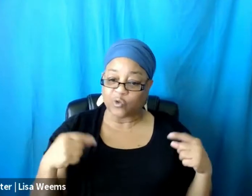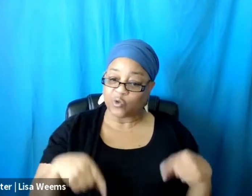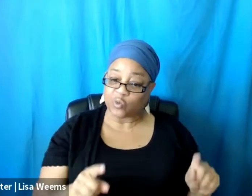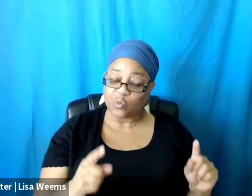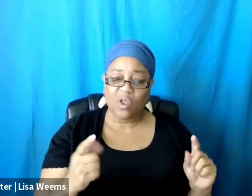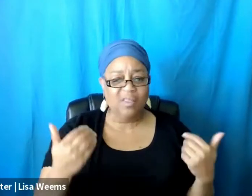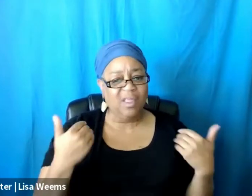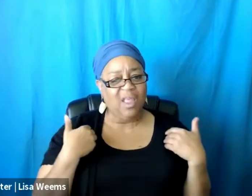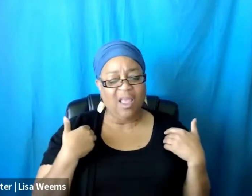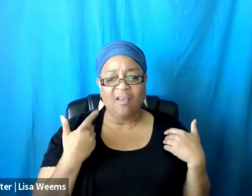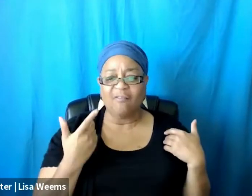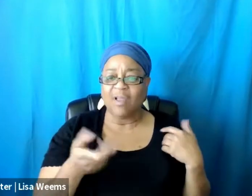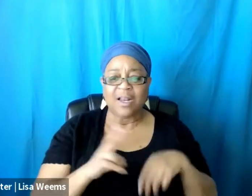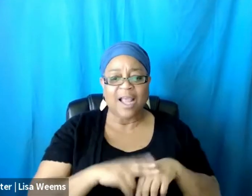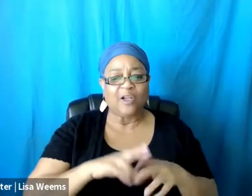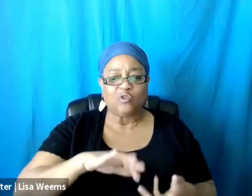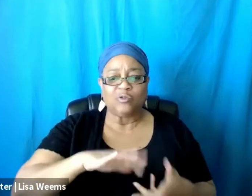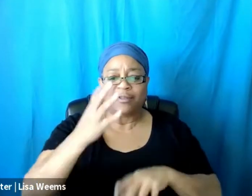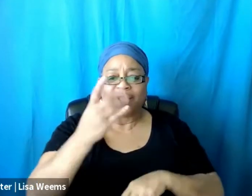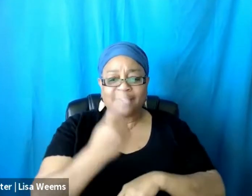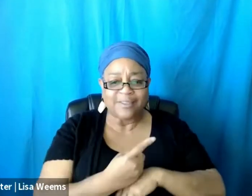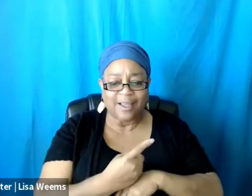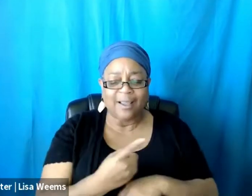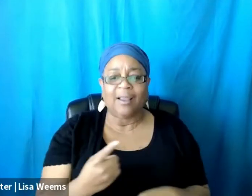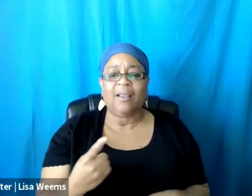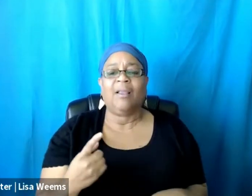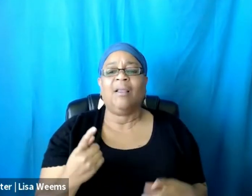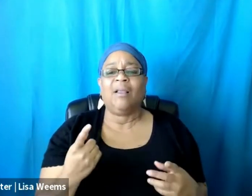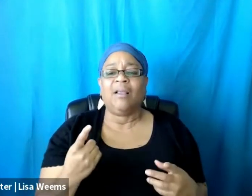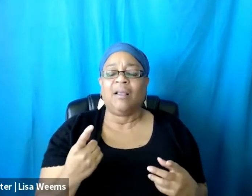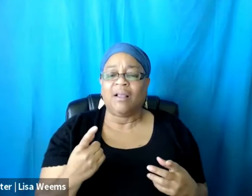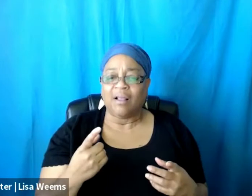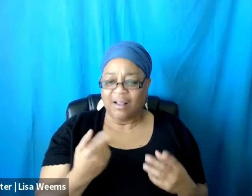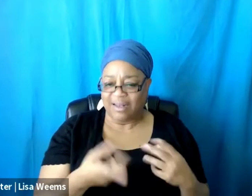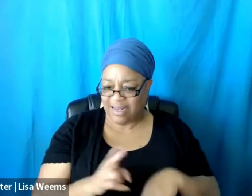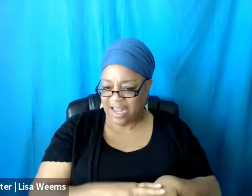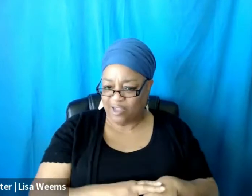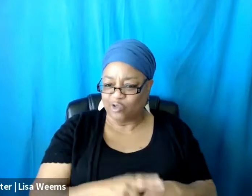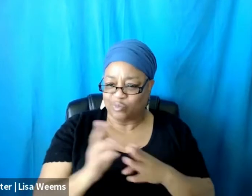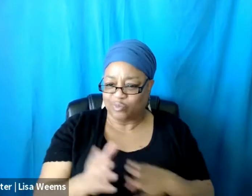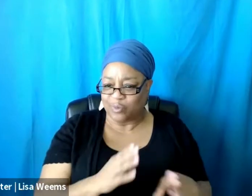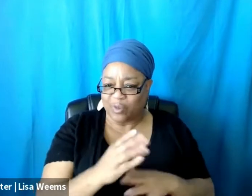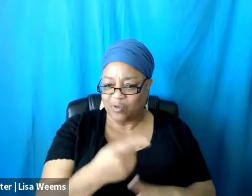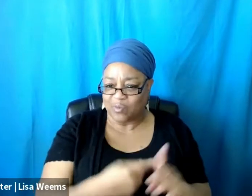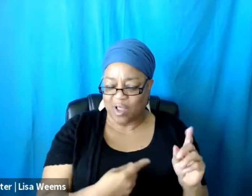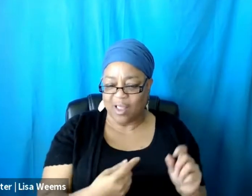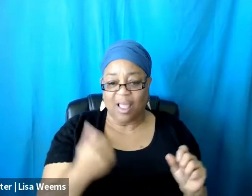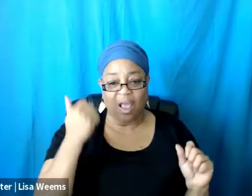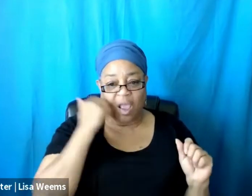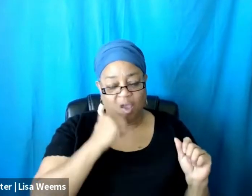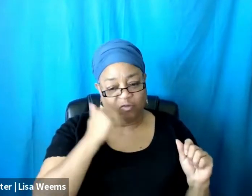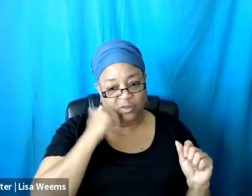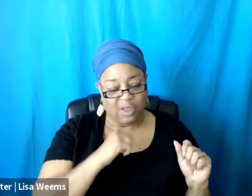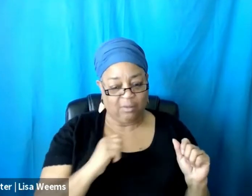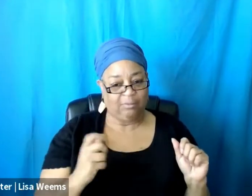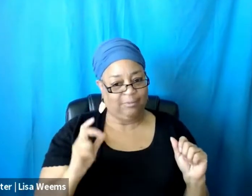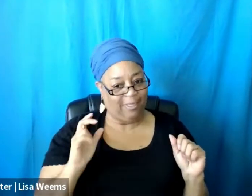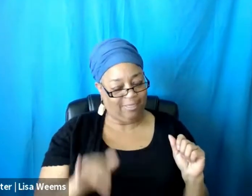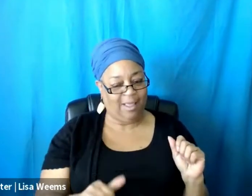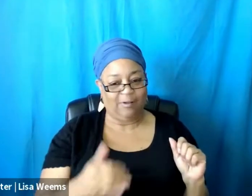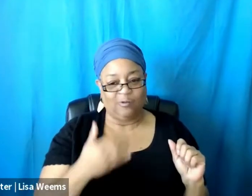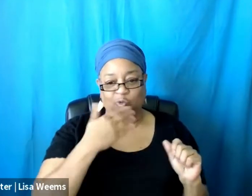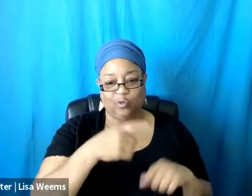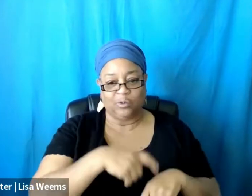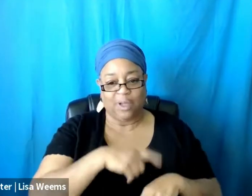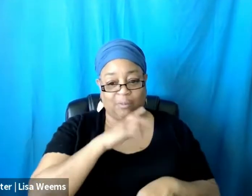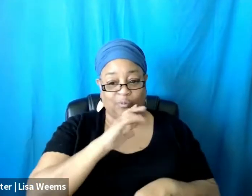Disaster Day, a National Preparedness Month, every day of the year is a good time to get and to stay